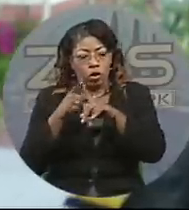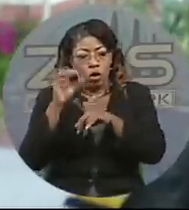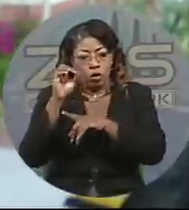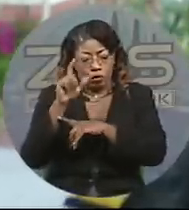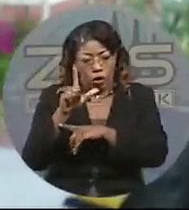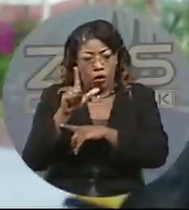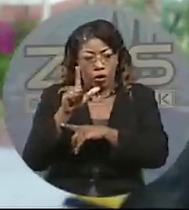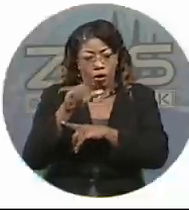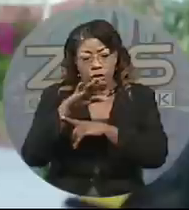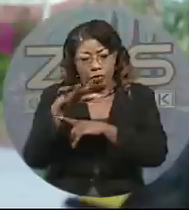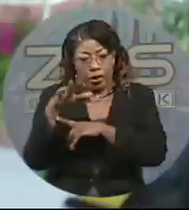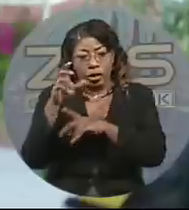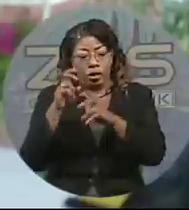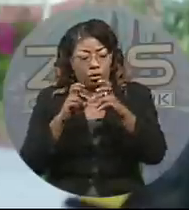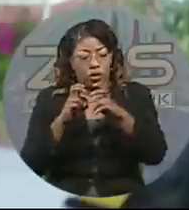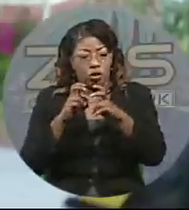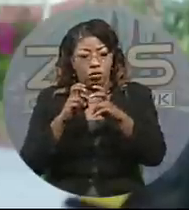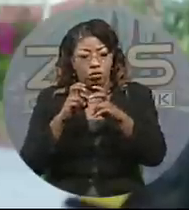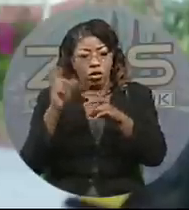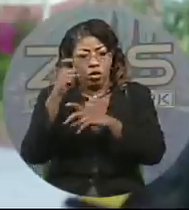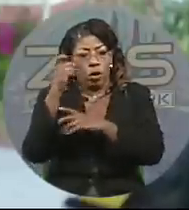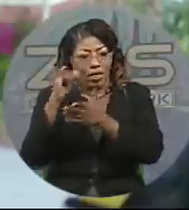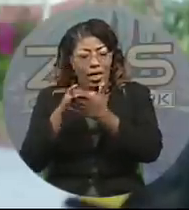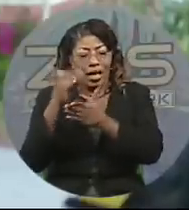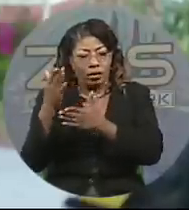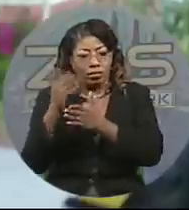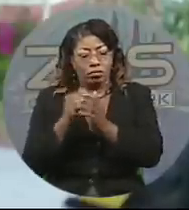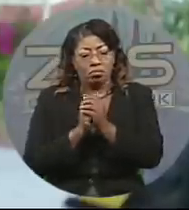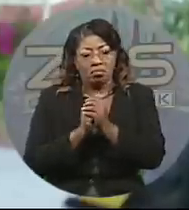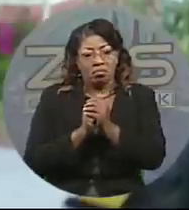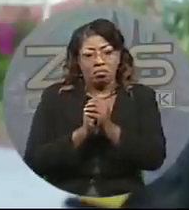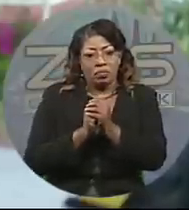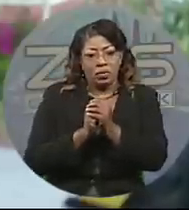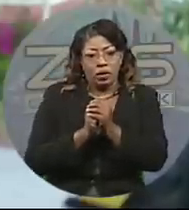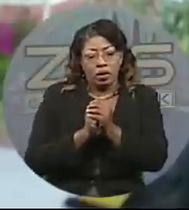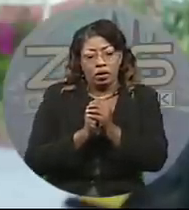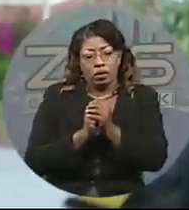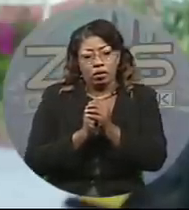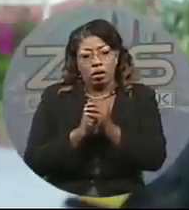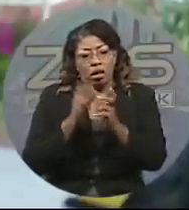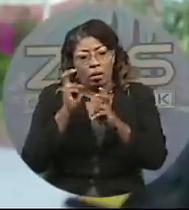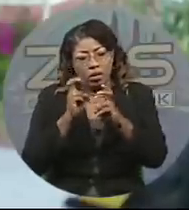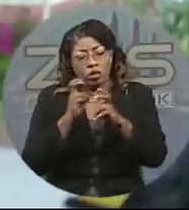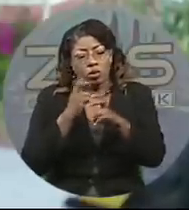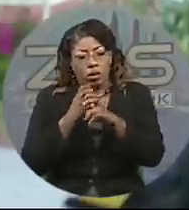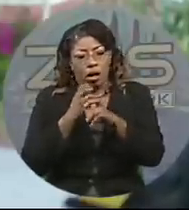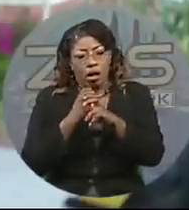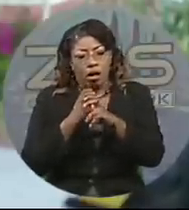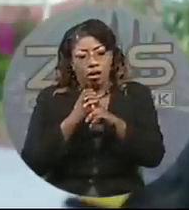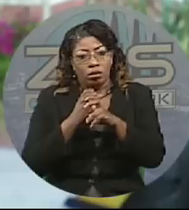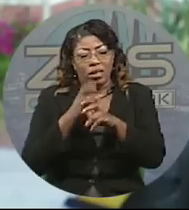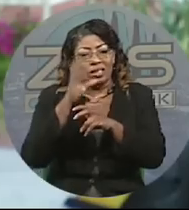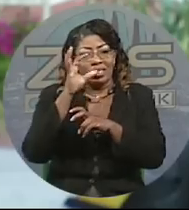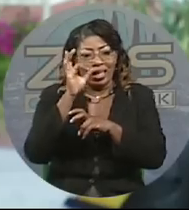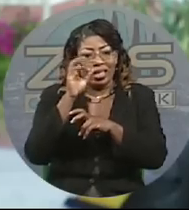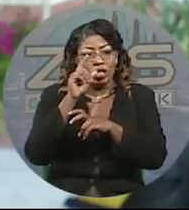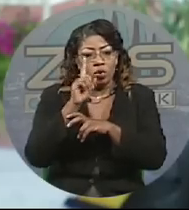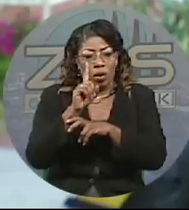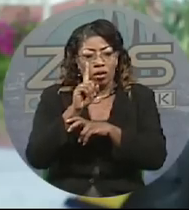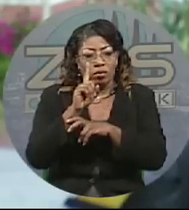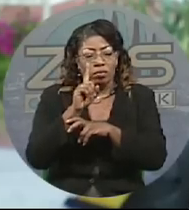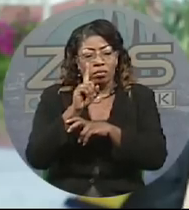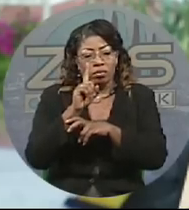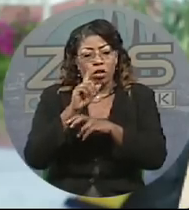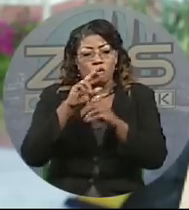competition and I won that. The competition was stiff because I went 91 rounds